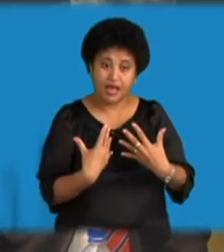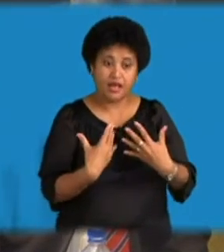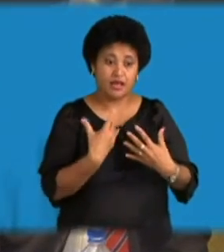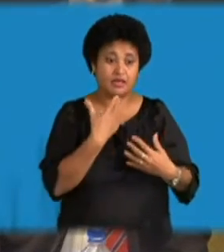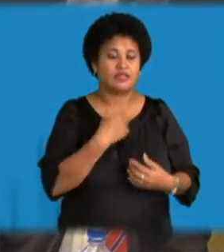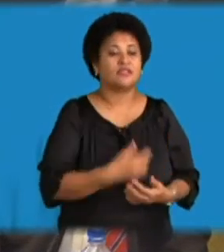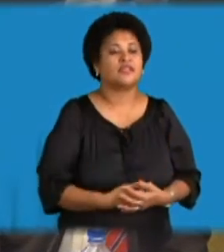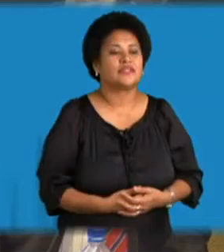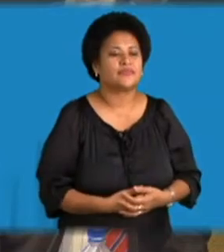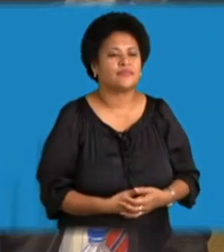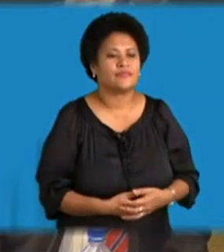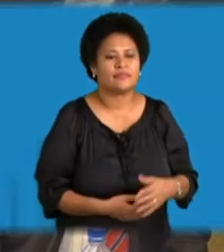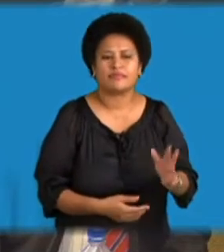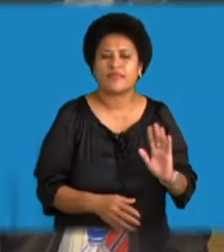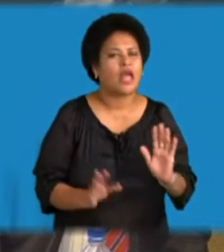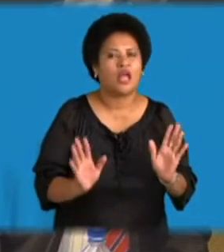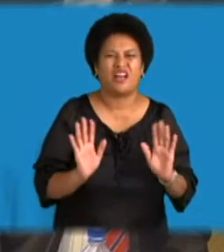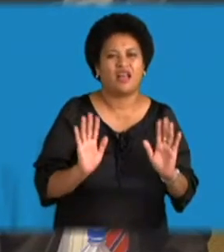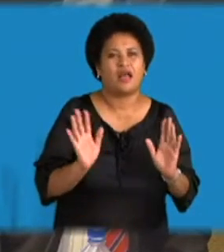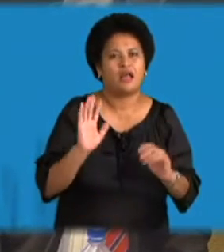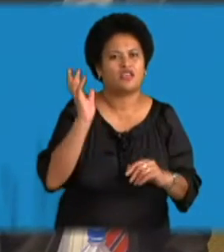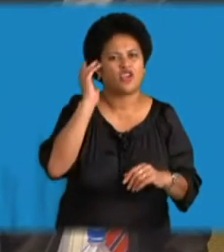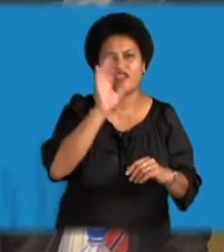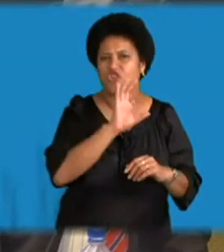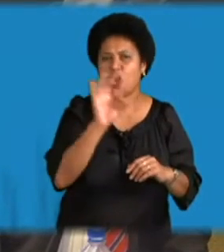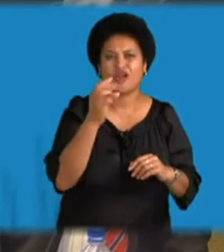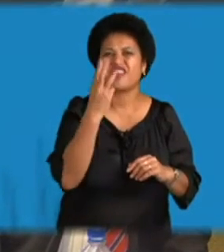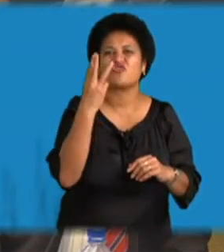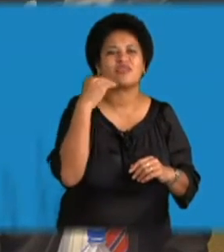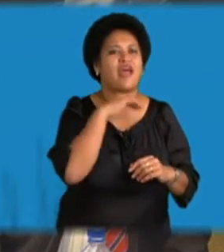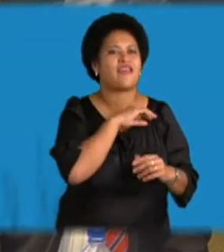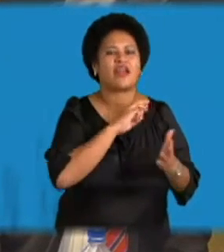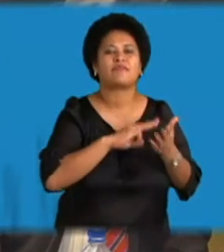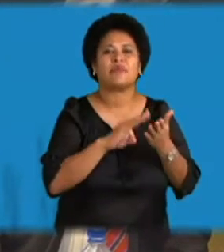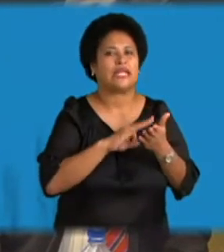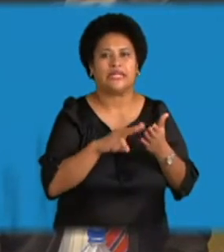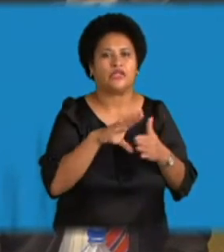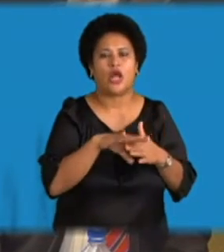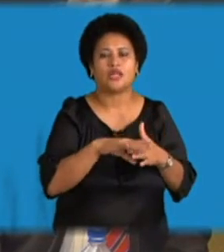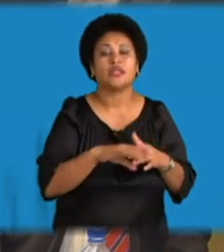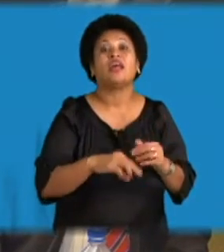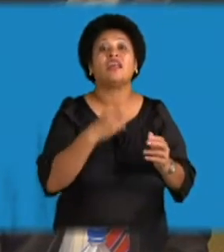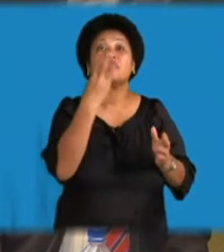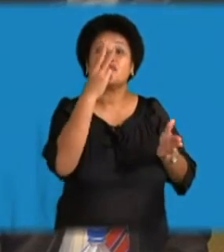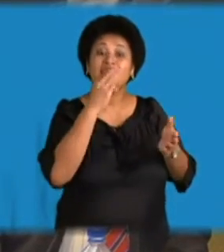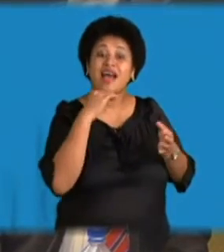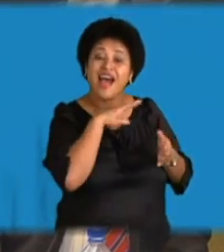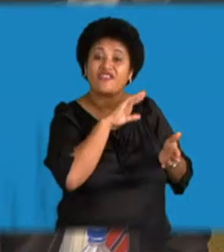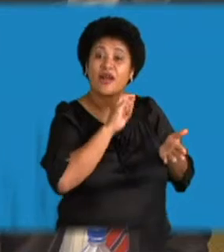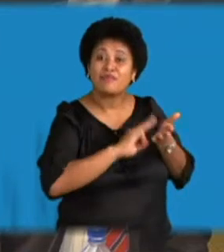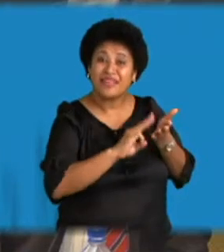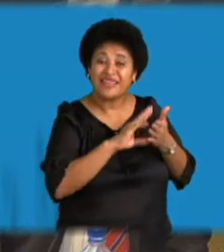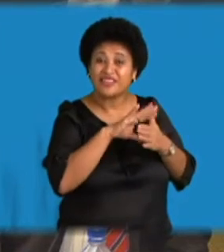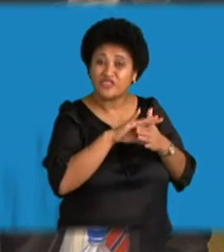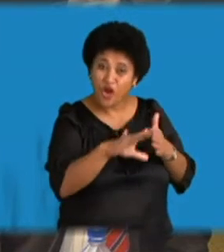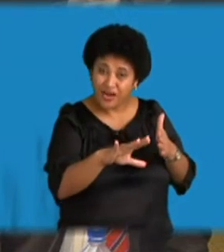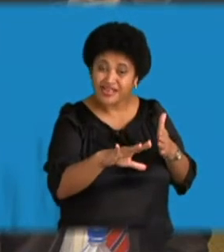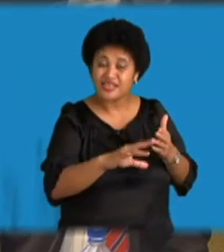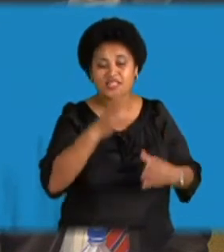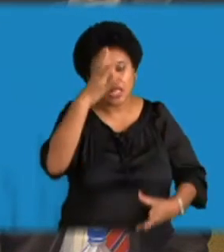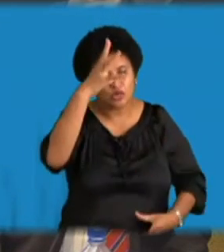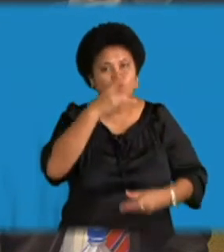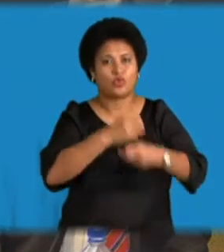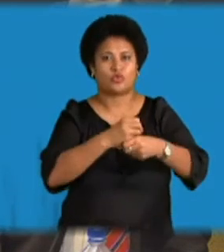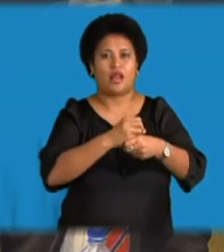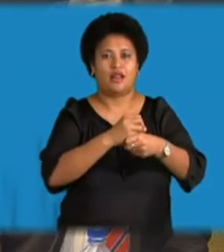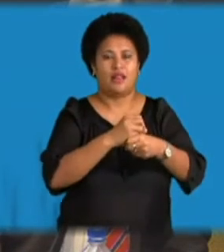So, Madam Speaker, it's not $300 million. $300 million is the total project cost, of which ADB is providing a loan.